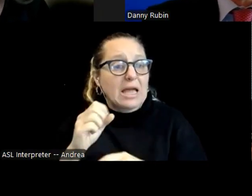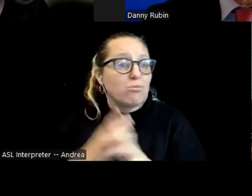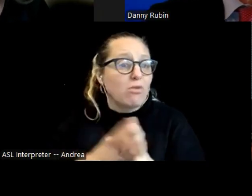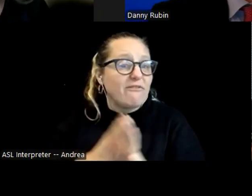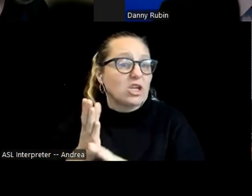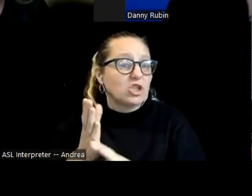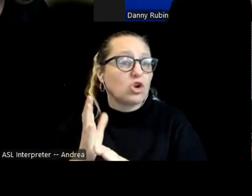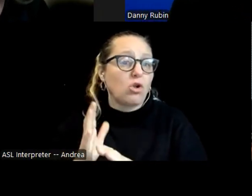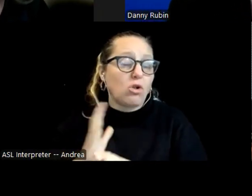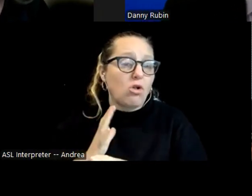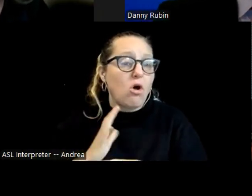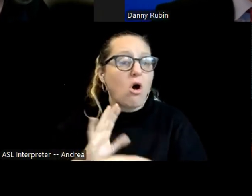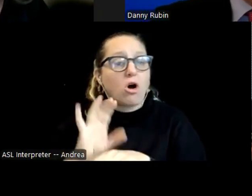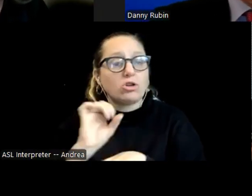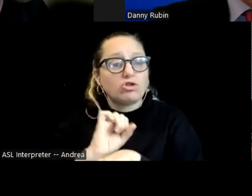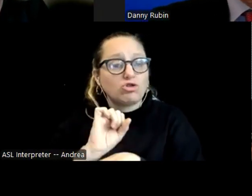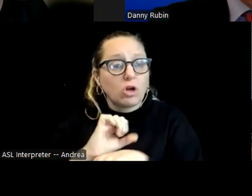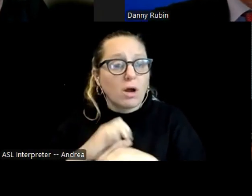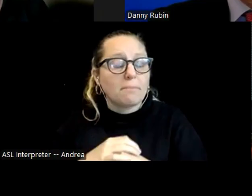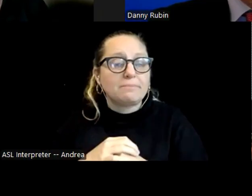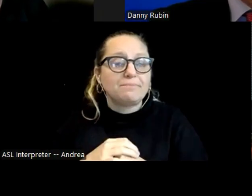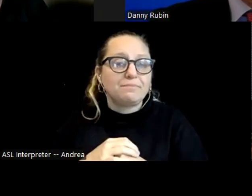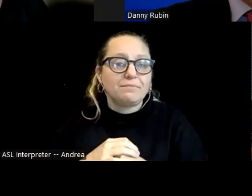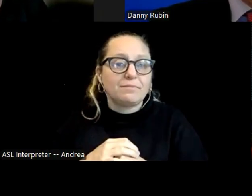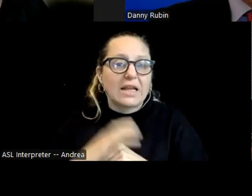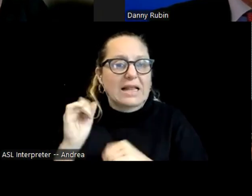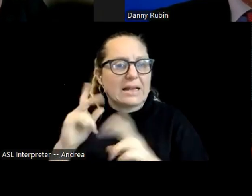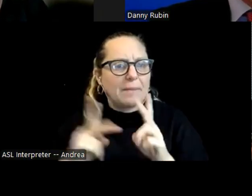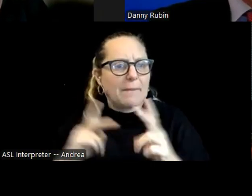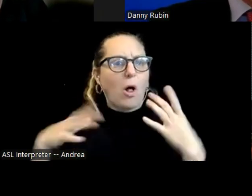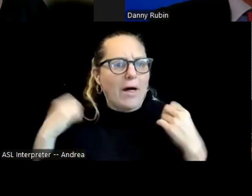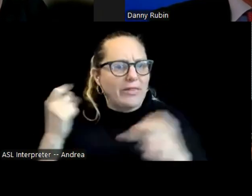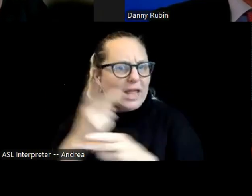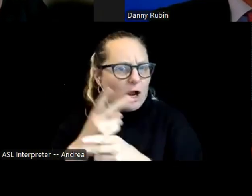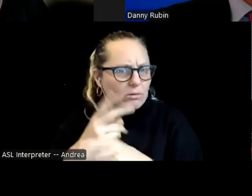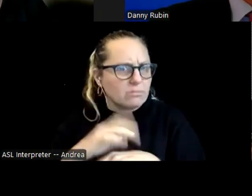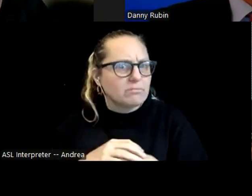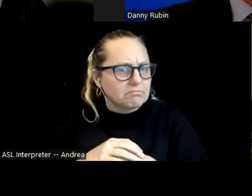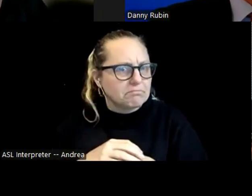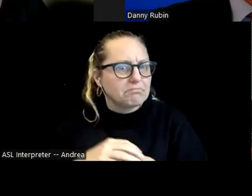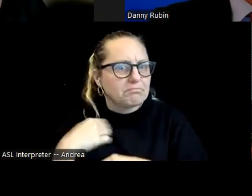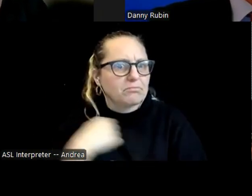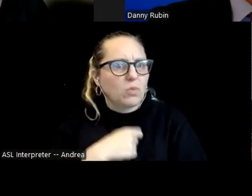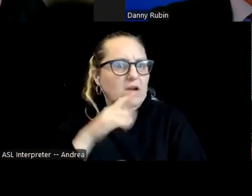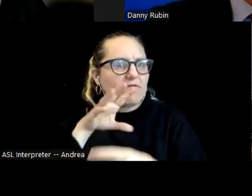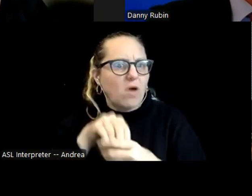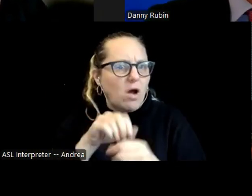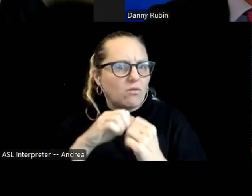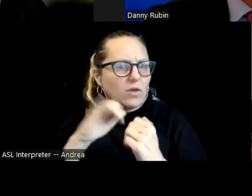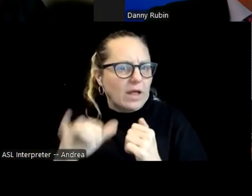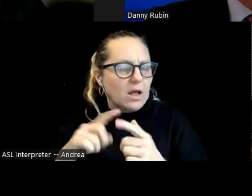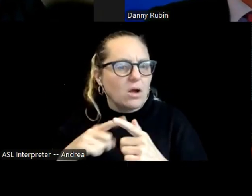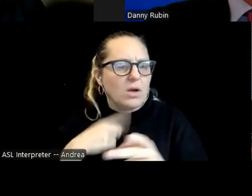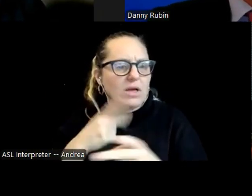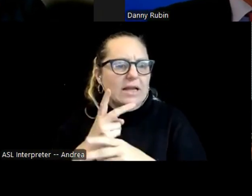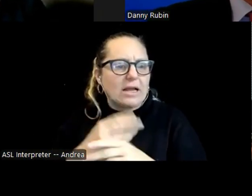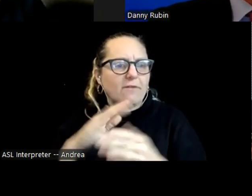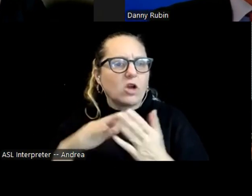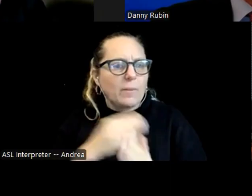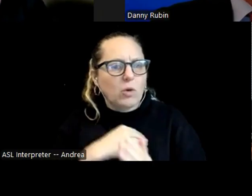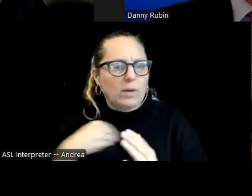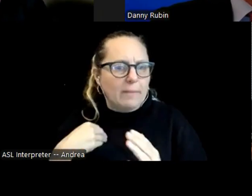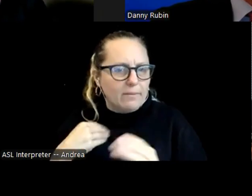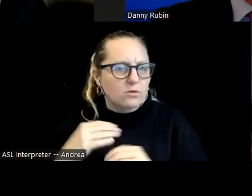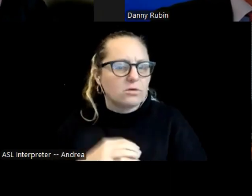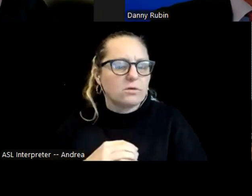job, this is a people's healthcare. We're part of that. We're taking care of our community members.